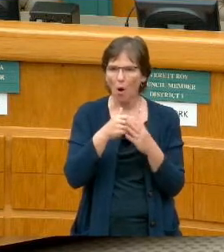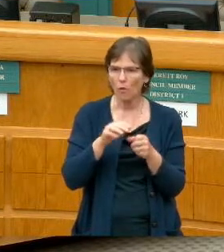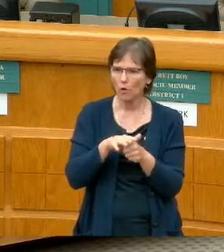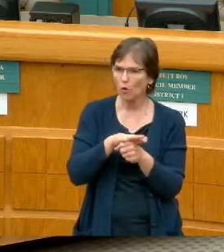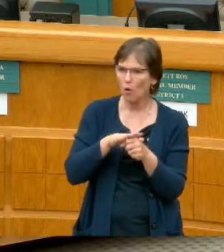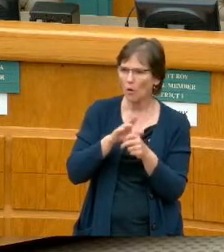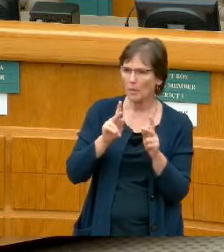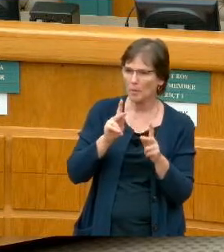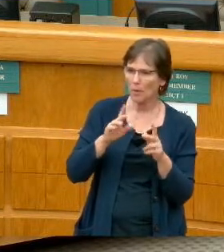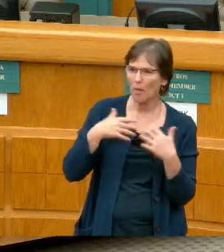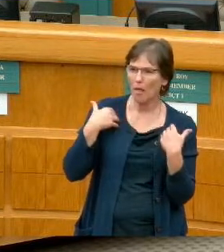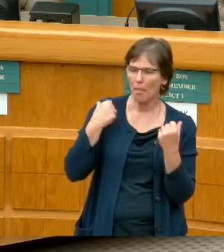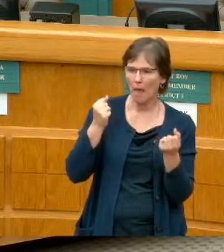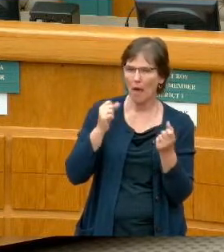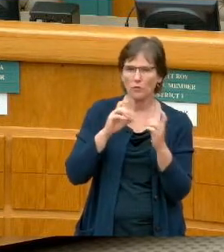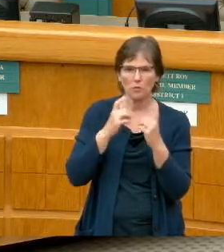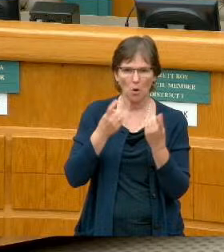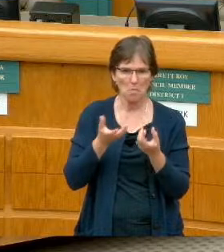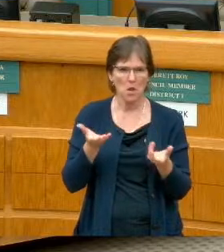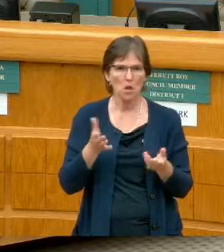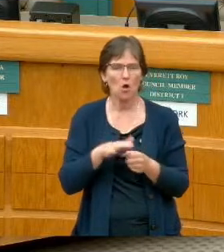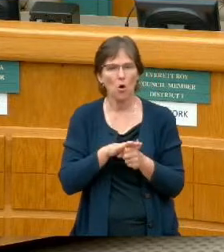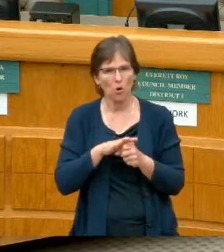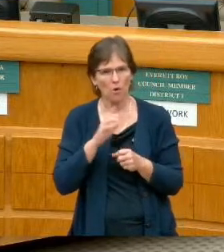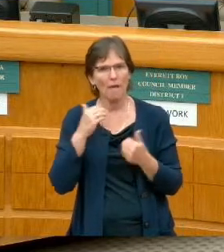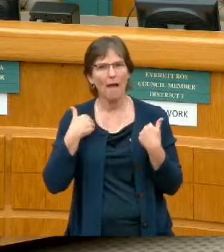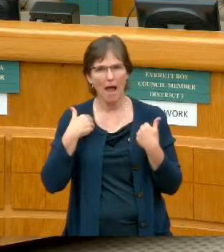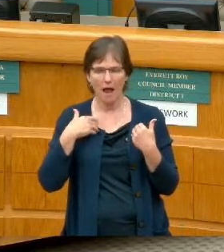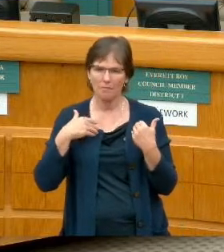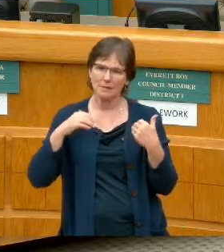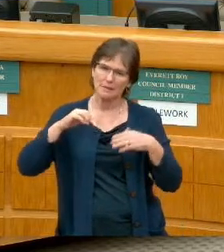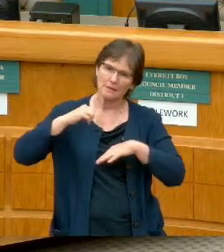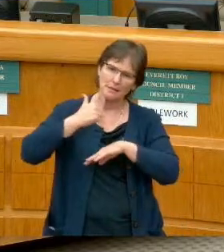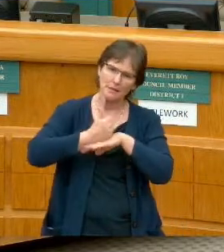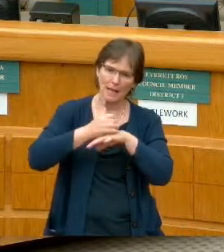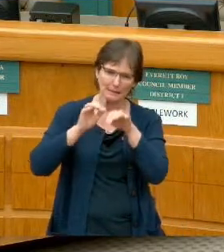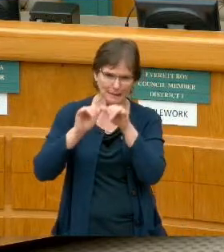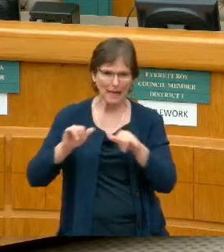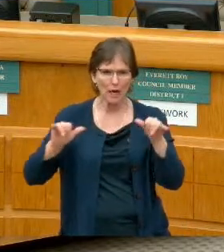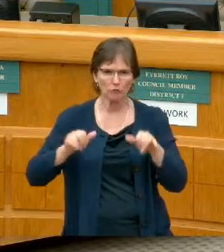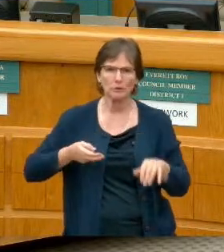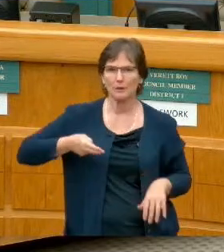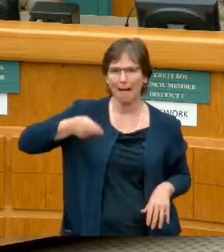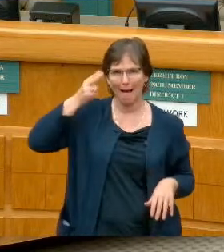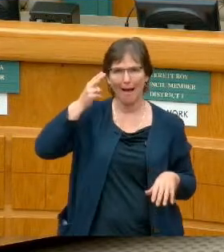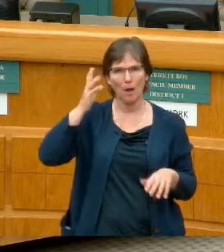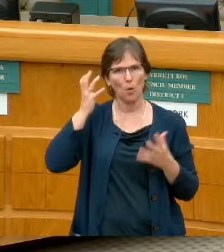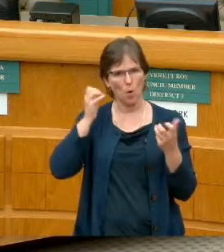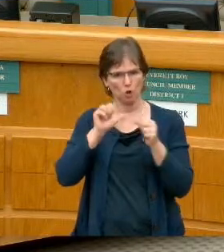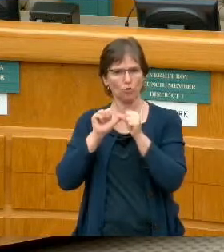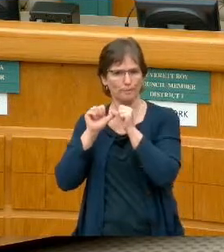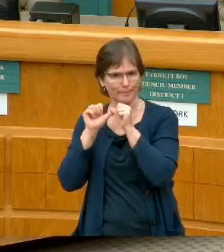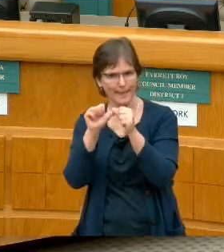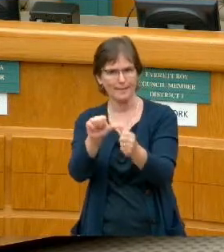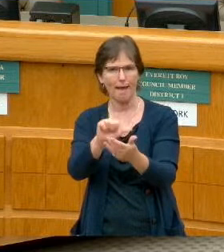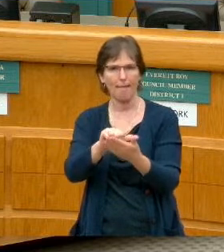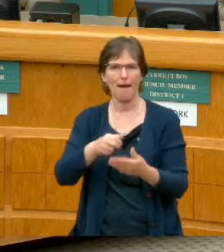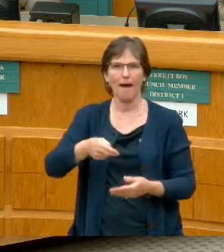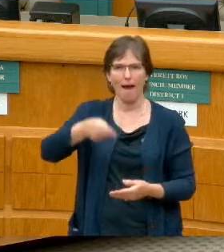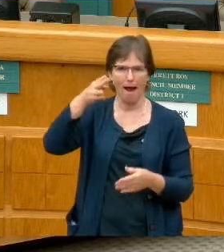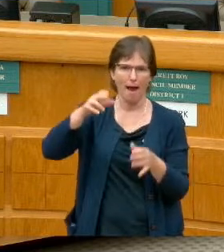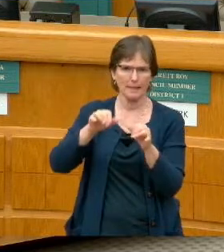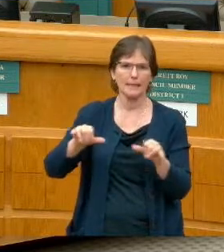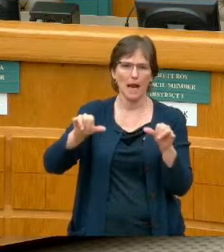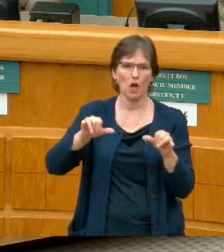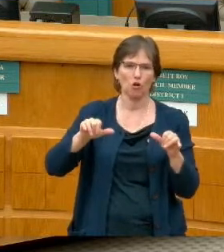and maintain our highest health and safety standards to mitigate COVID-19 and getting our Texas economy